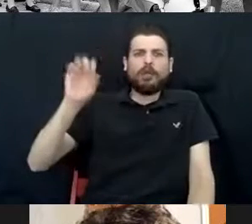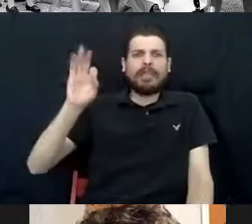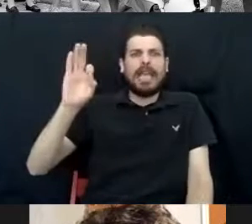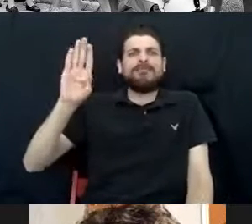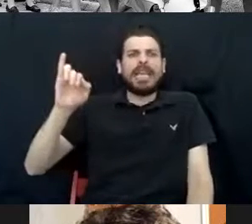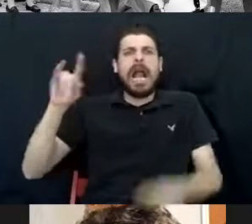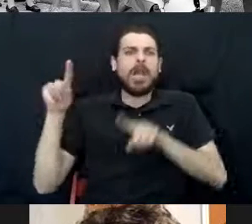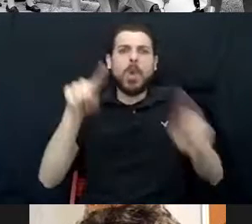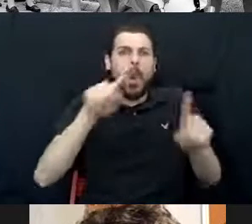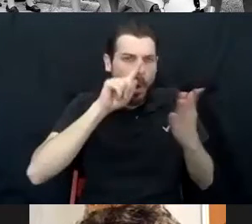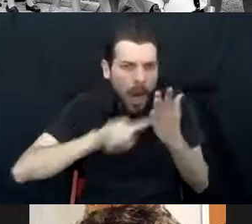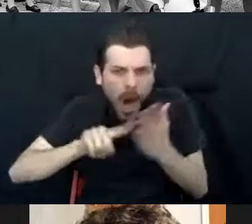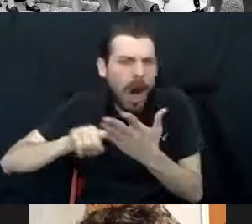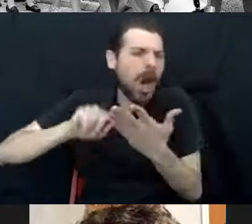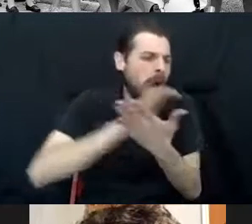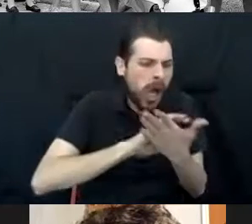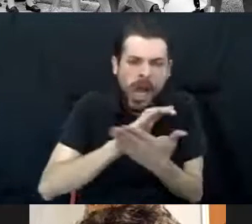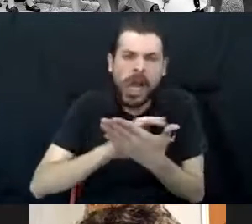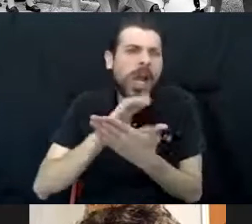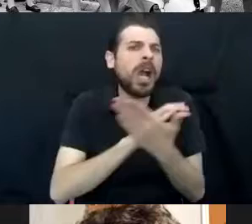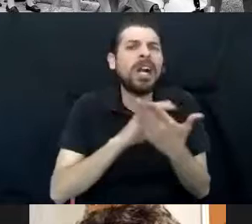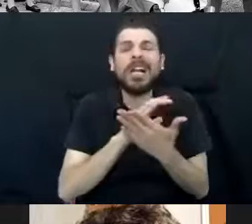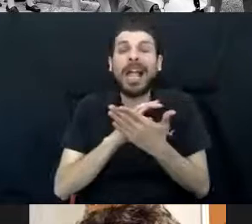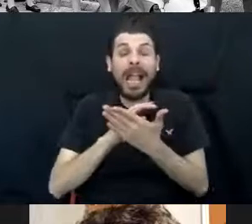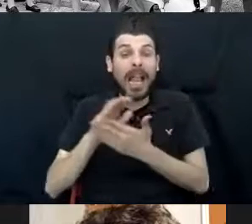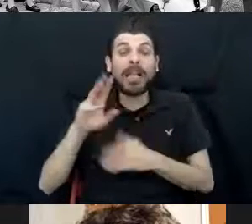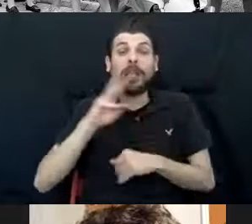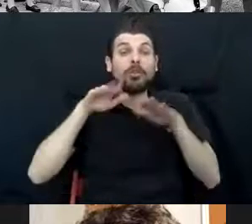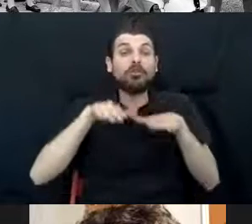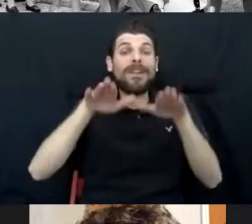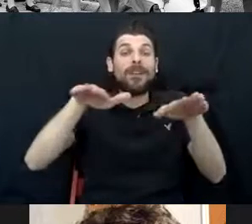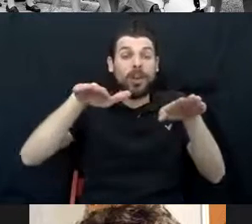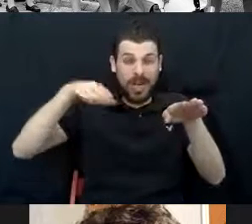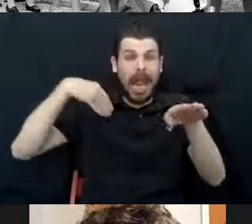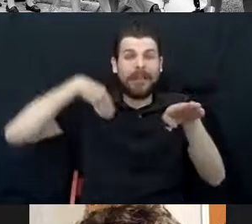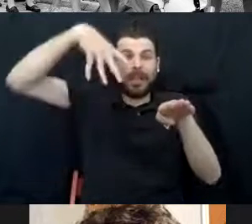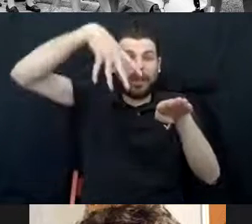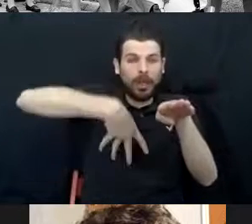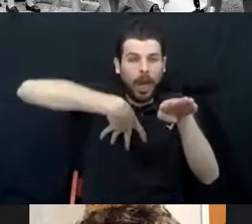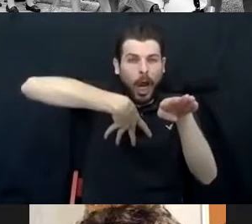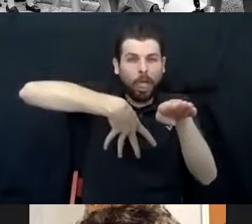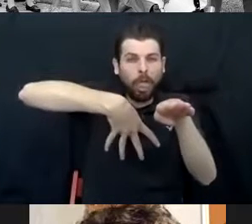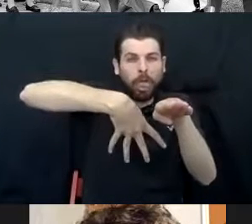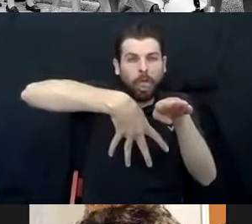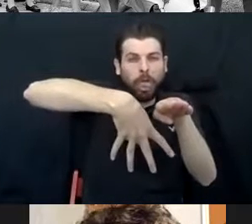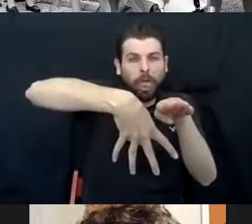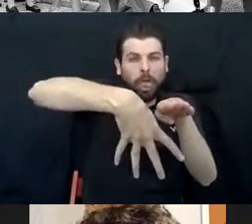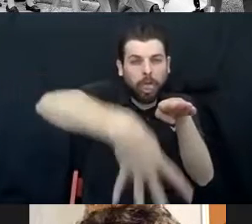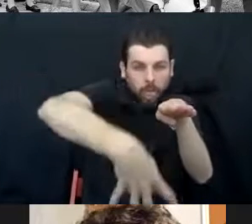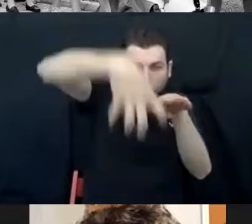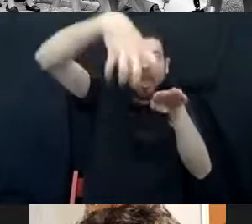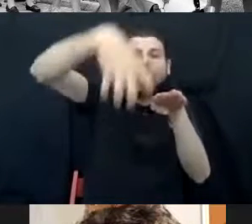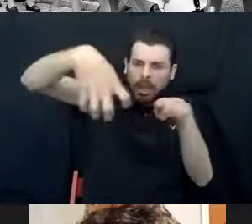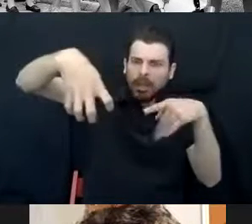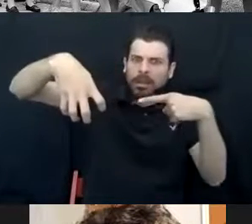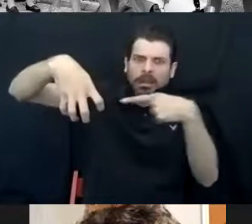down to look for them. And while they were dragging the rivers, they pulled up a number of black bodies, one of them with a civil